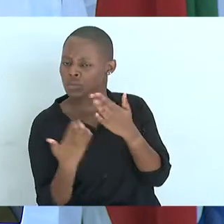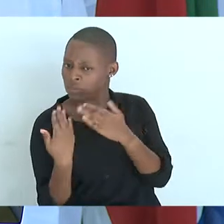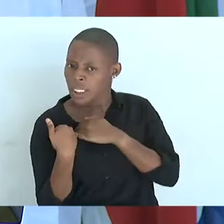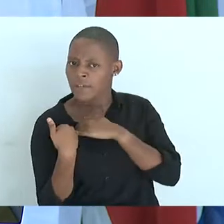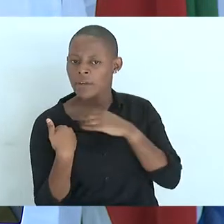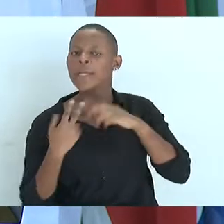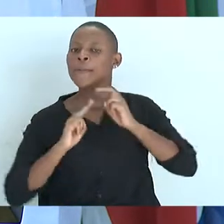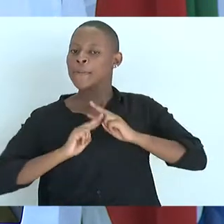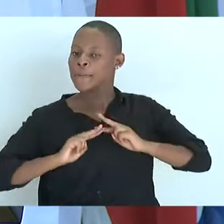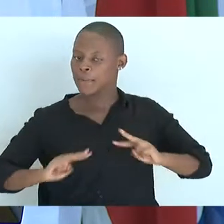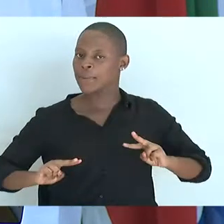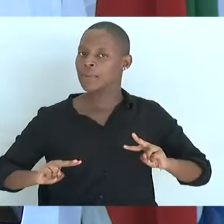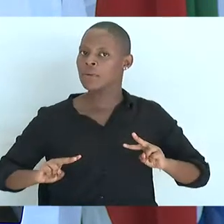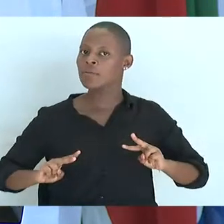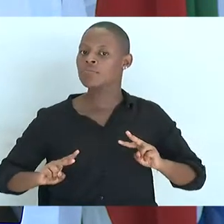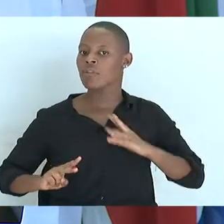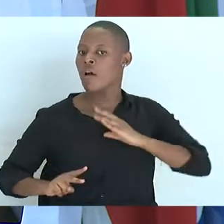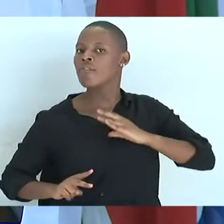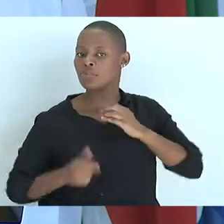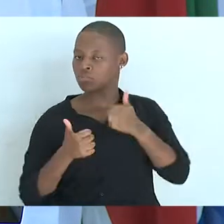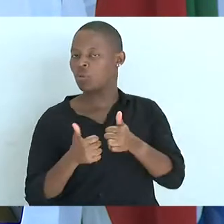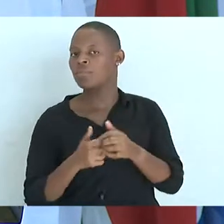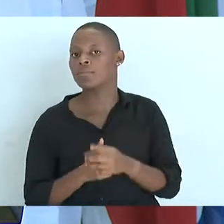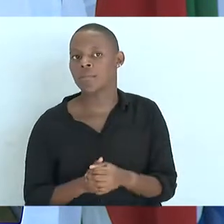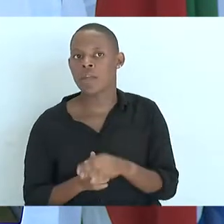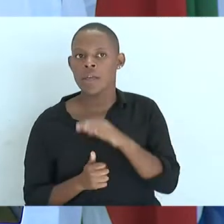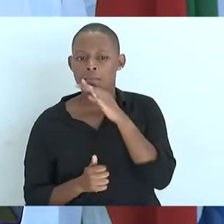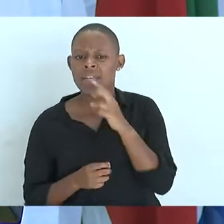So we have a model of this.